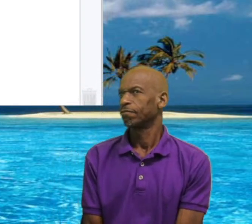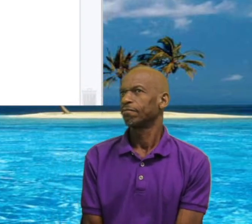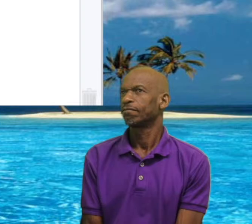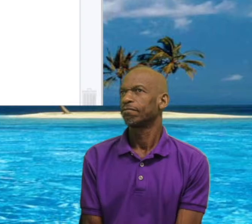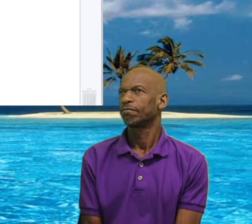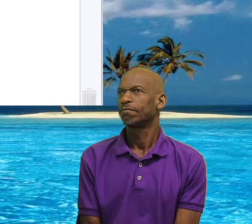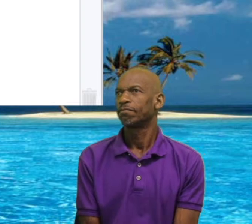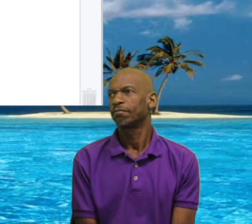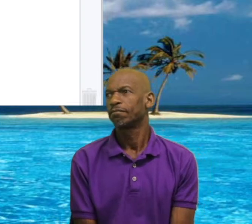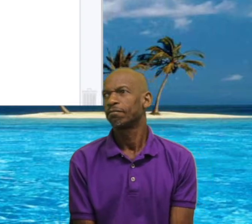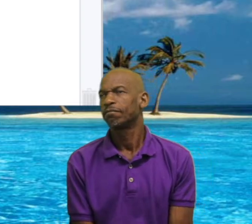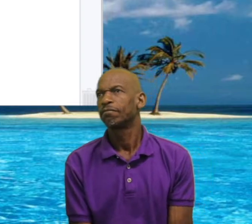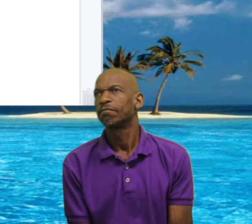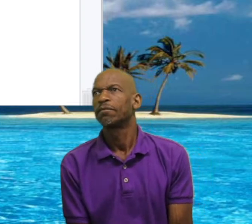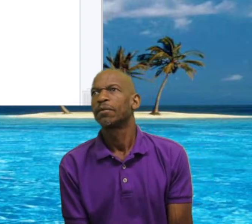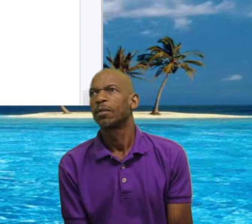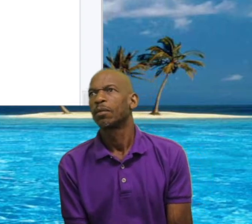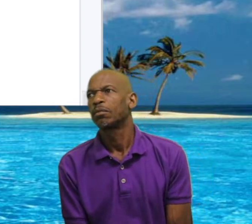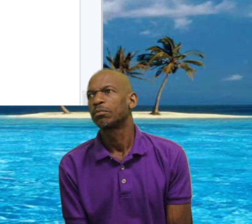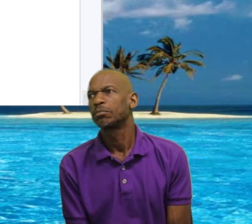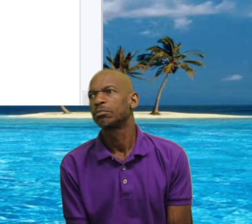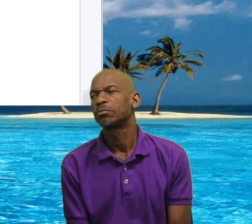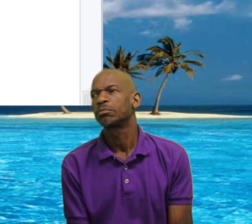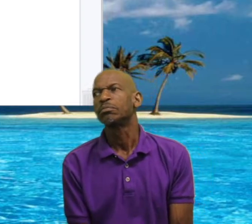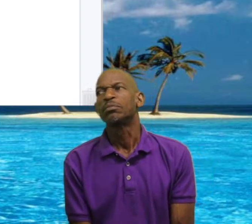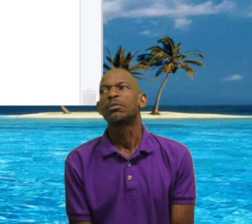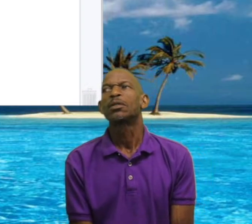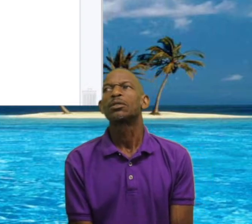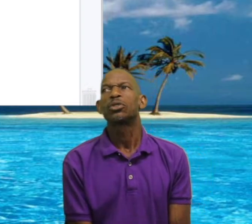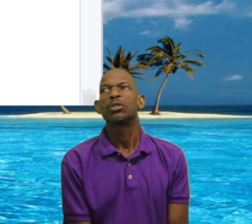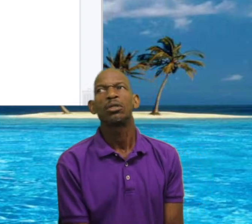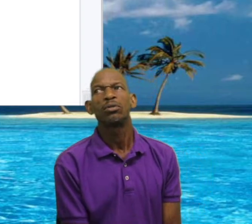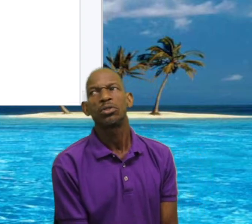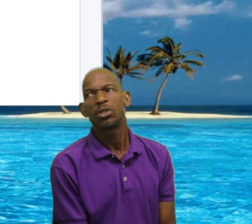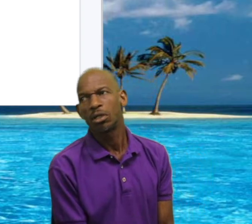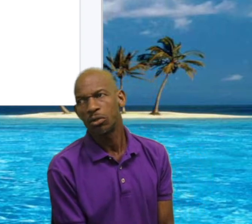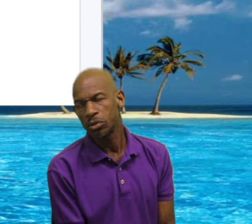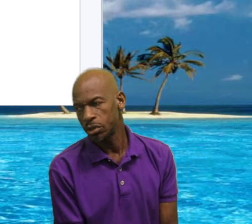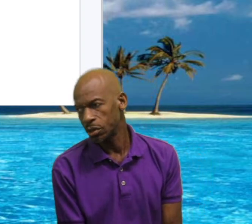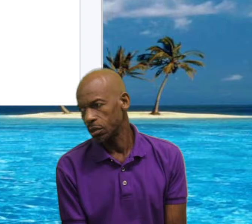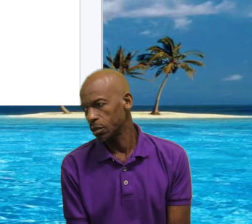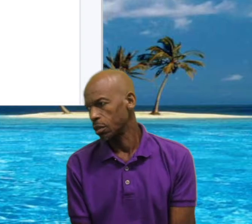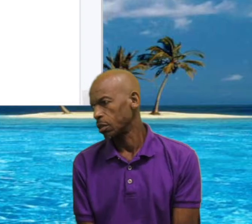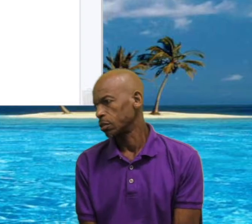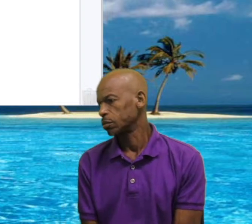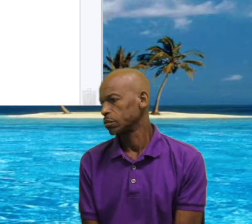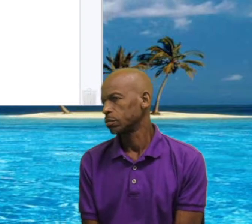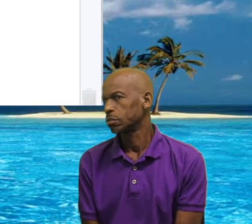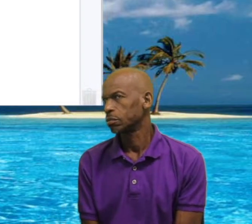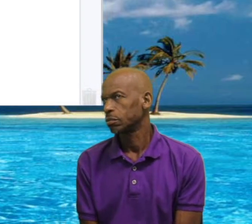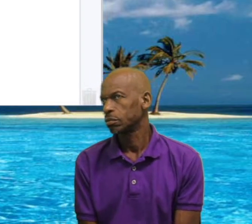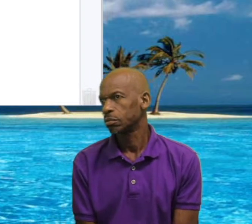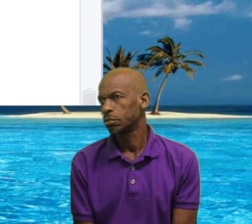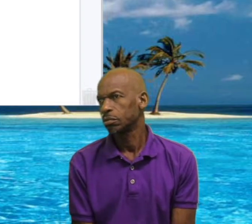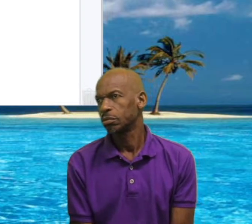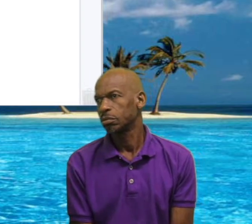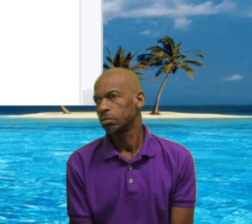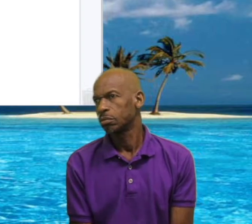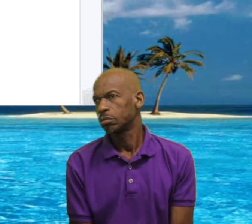It's an hot. All right, and stop. I can say right. Okay, let me use a different